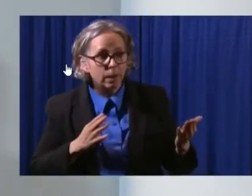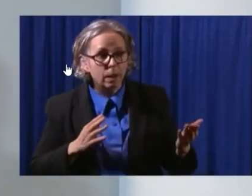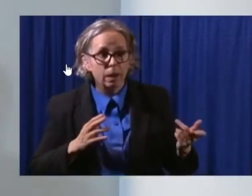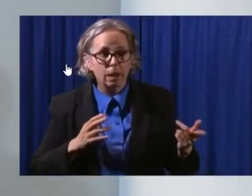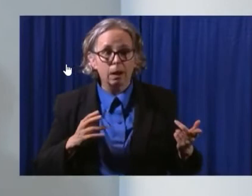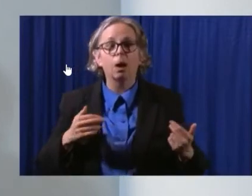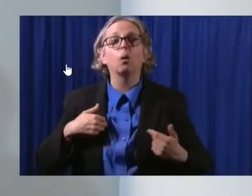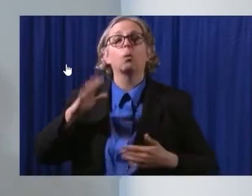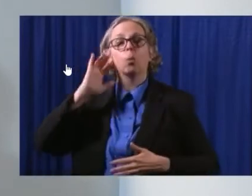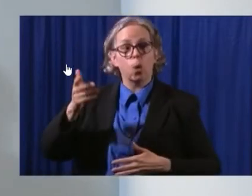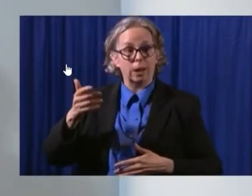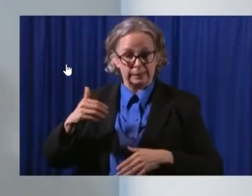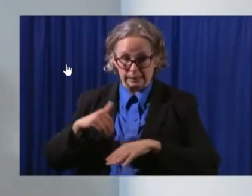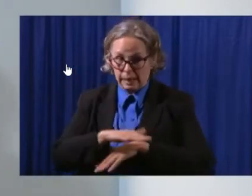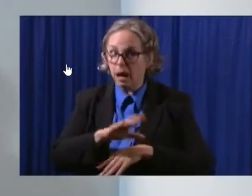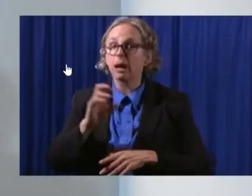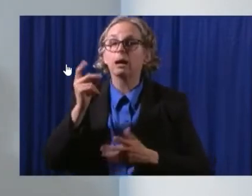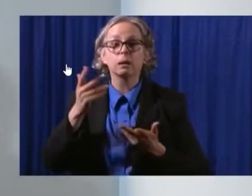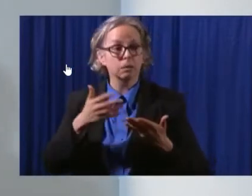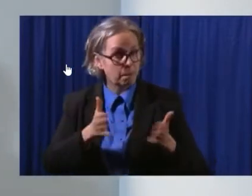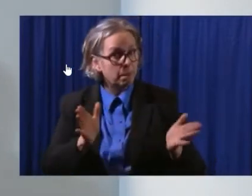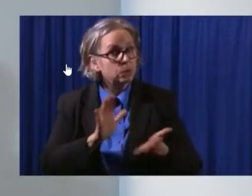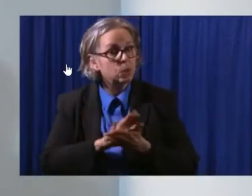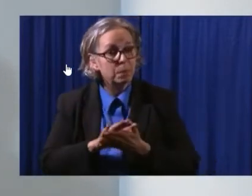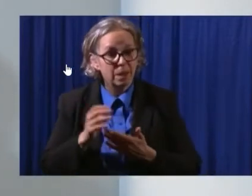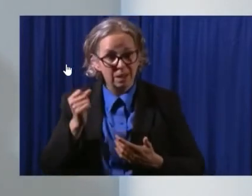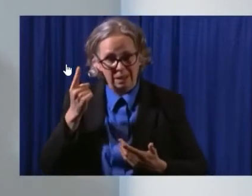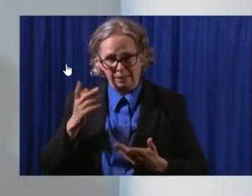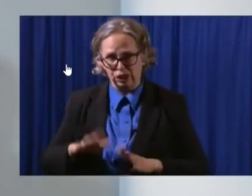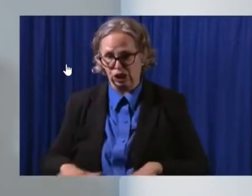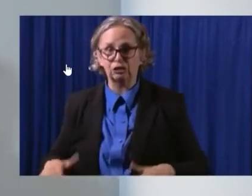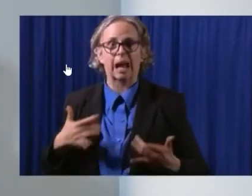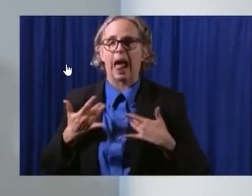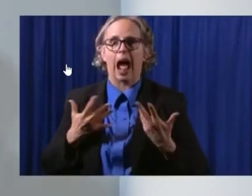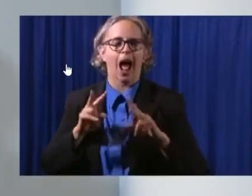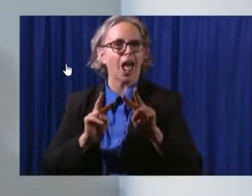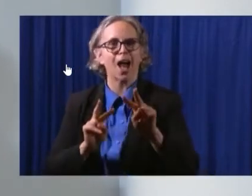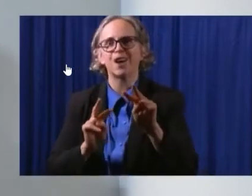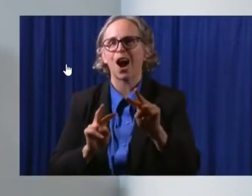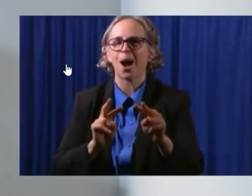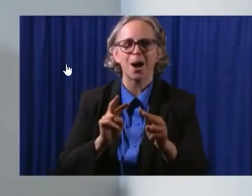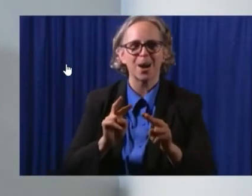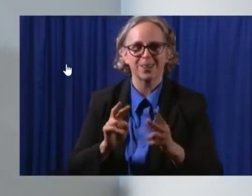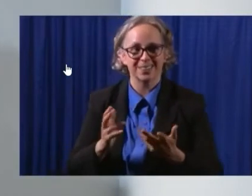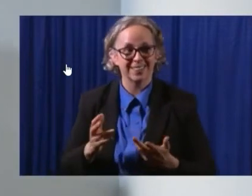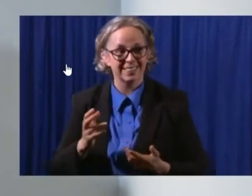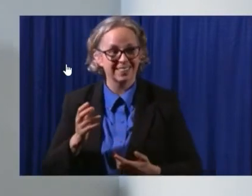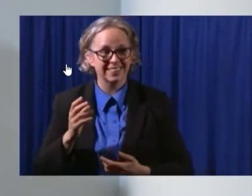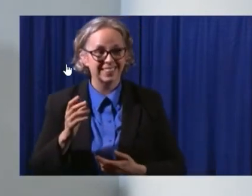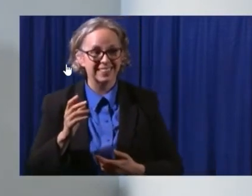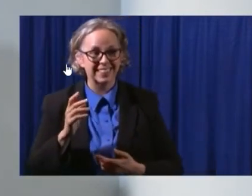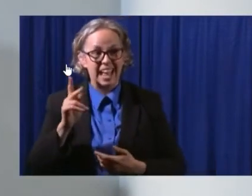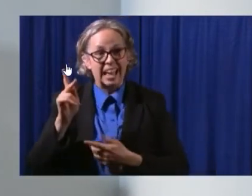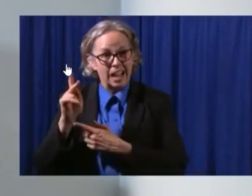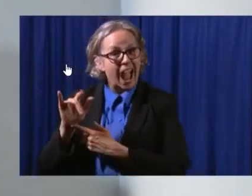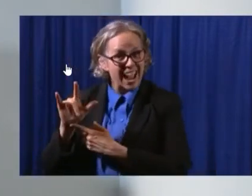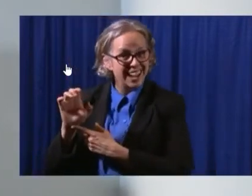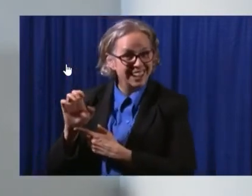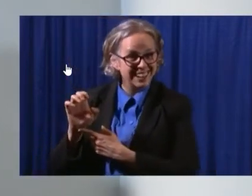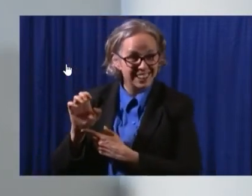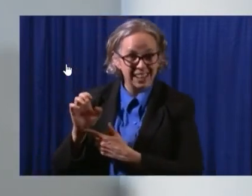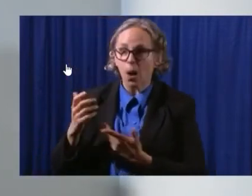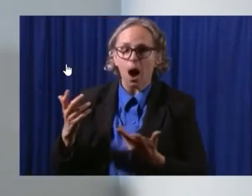public school this year. I know that they're excited about it. And Governor, I will tell you that Kylie is very excited about it. She asks me almost every day,